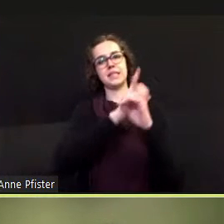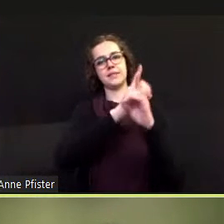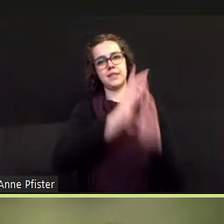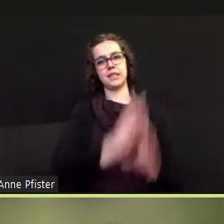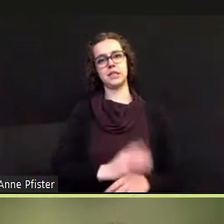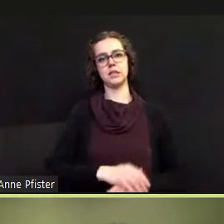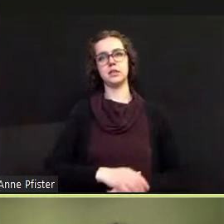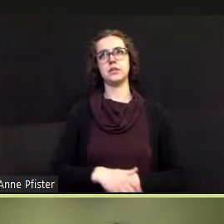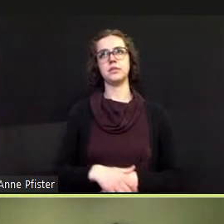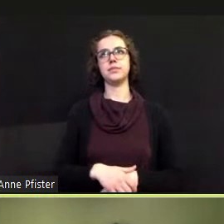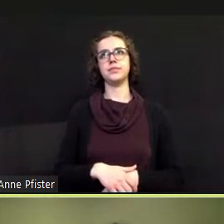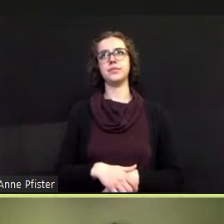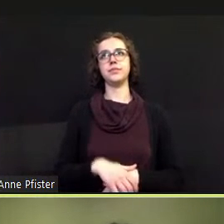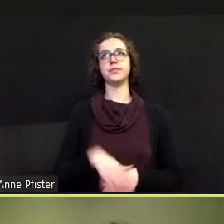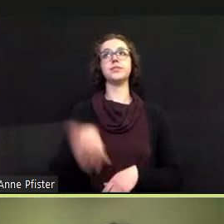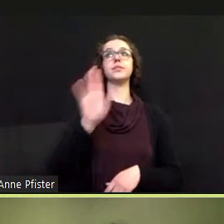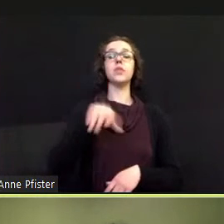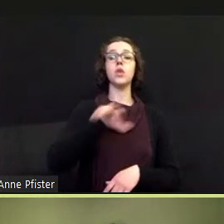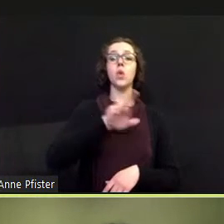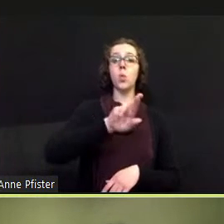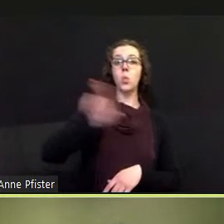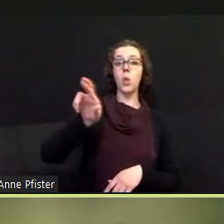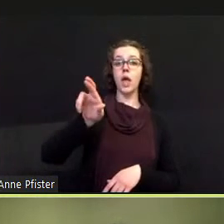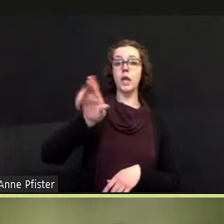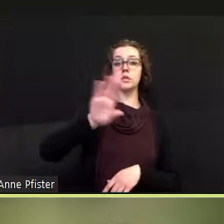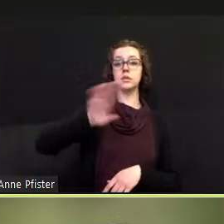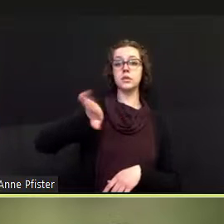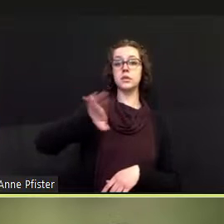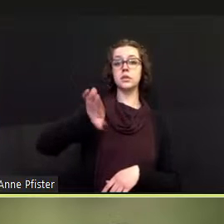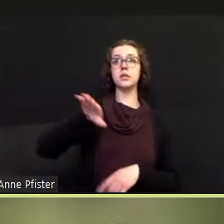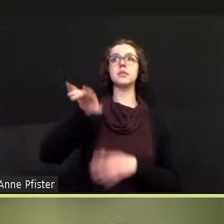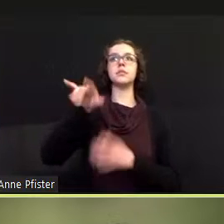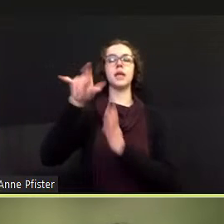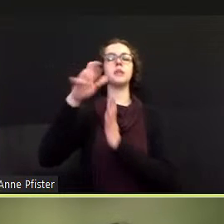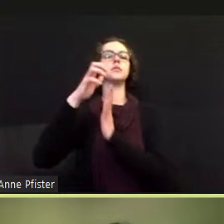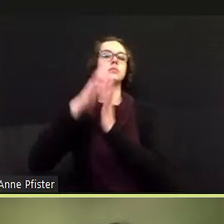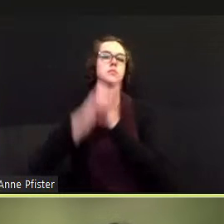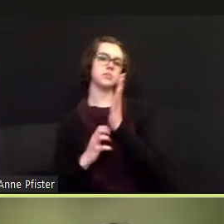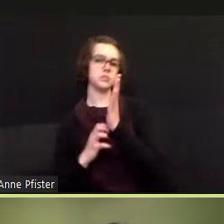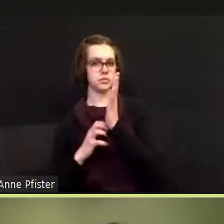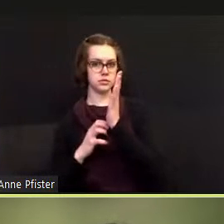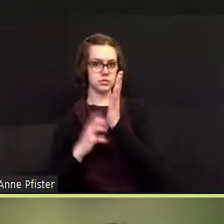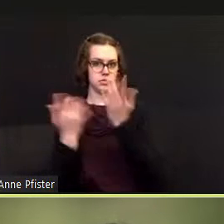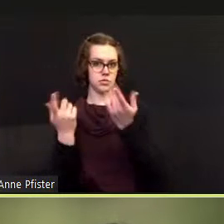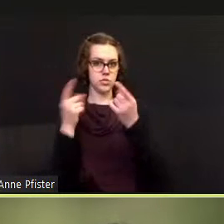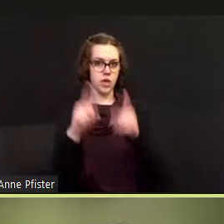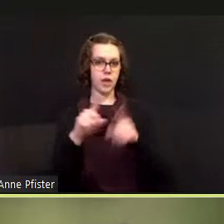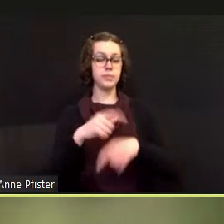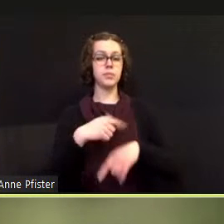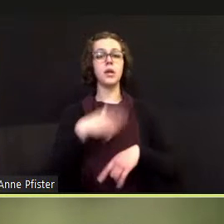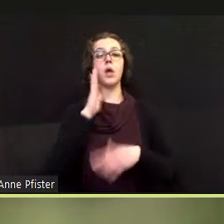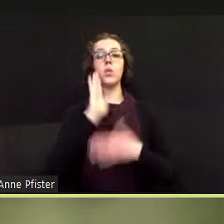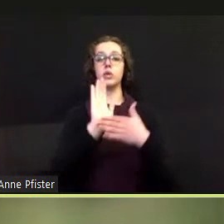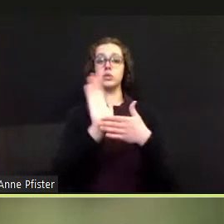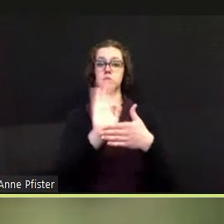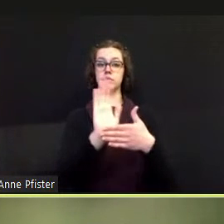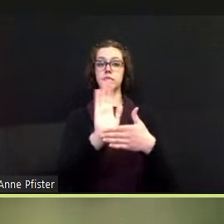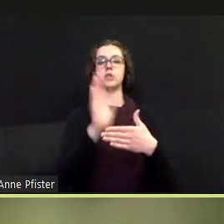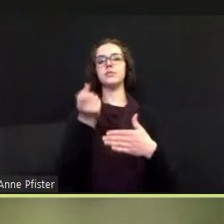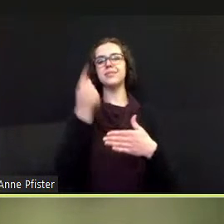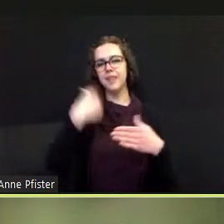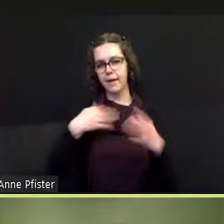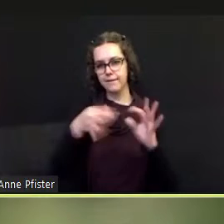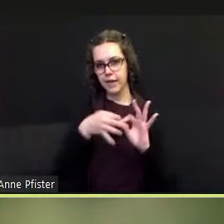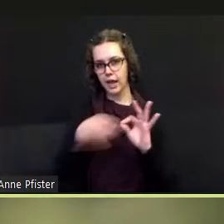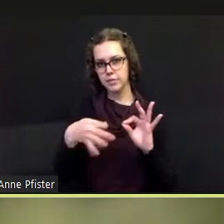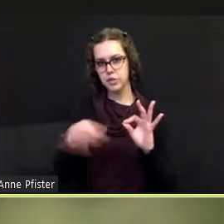So to the right is the transcript, and I'll play the video. It is subtitled, so it will play